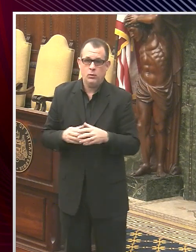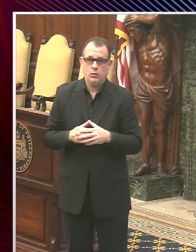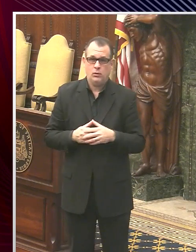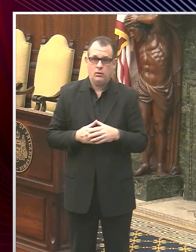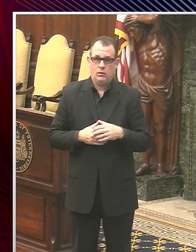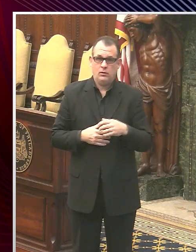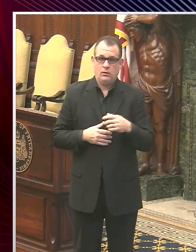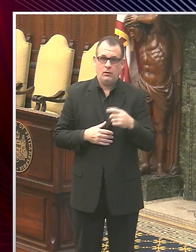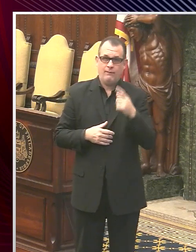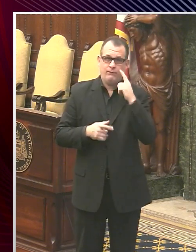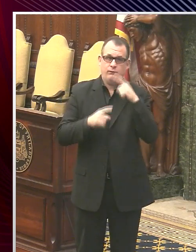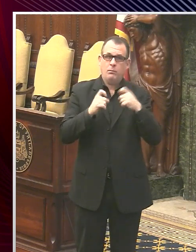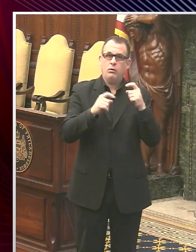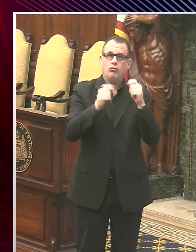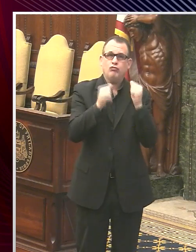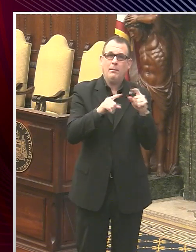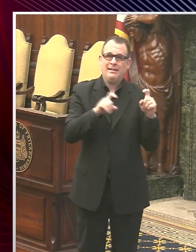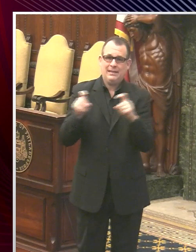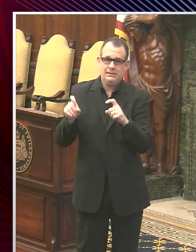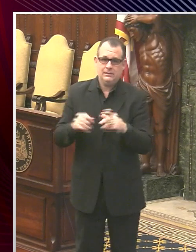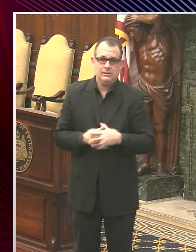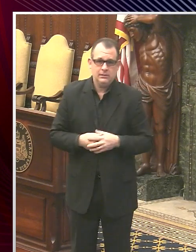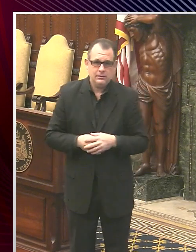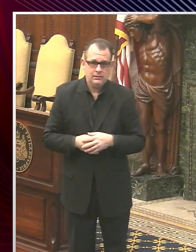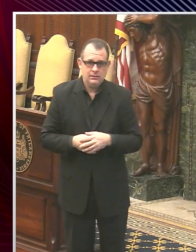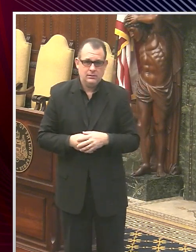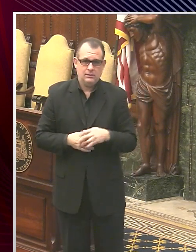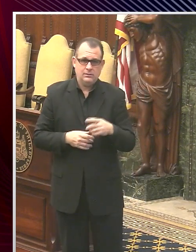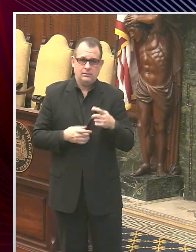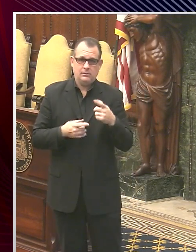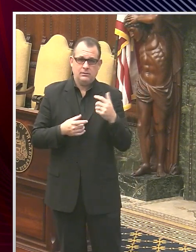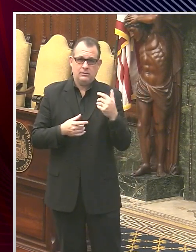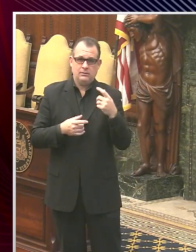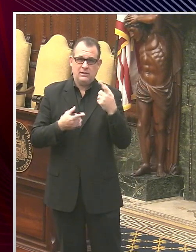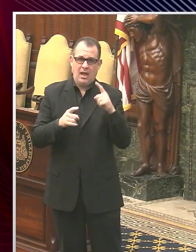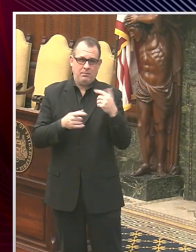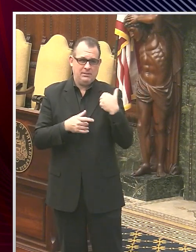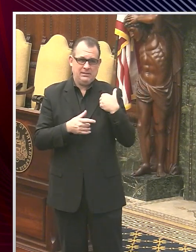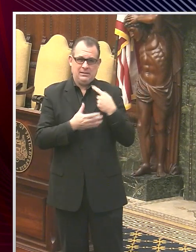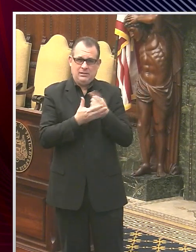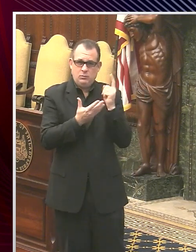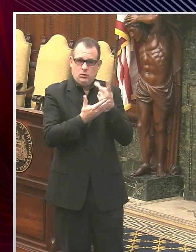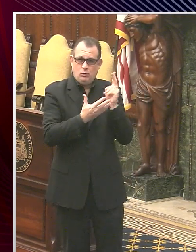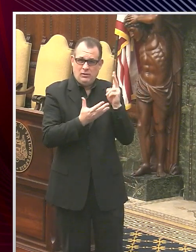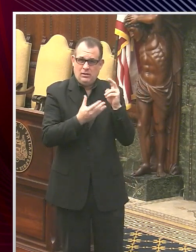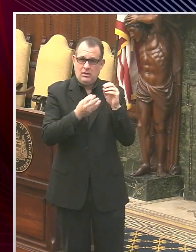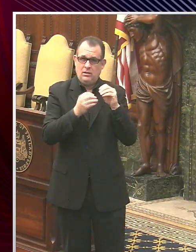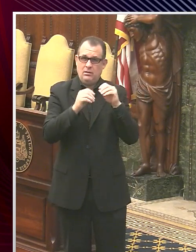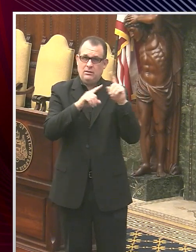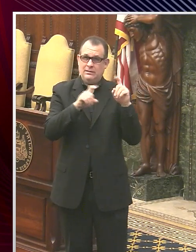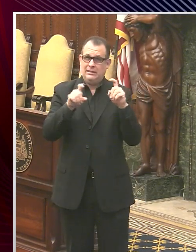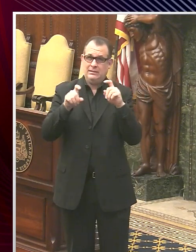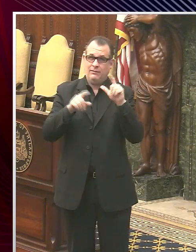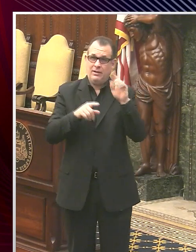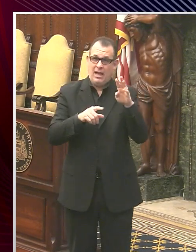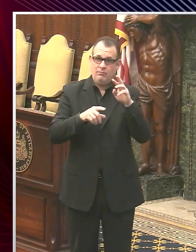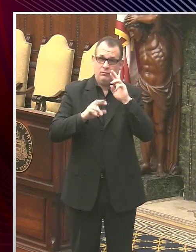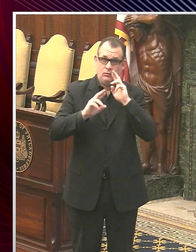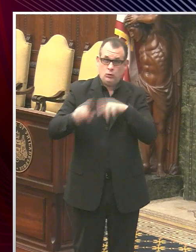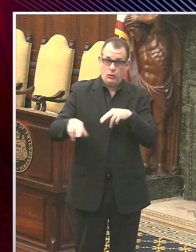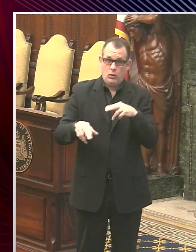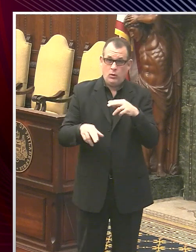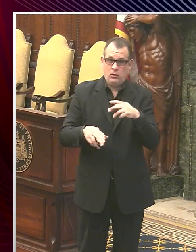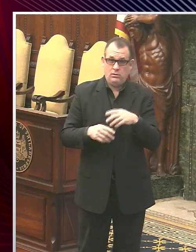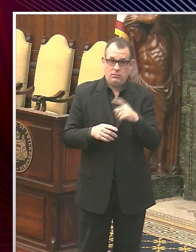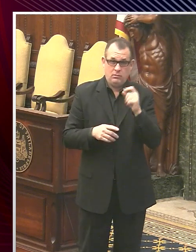tests. Now, as has happened in previous Tuesdays, we received a very large number of lab test results today, more than 12,000. So that's part of the reason